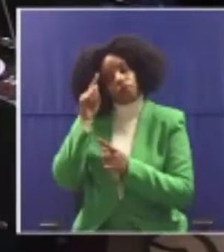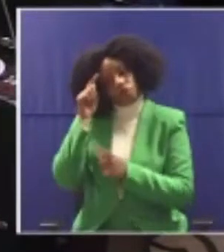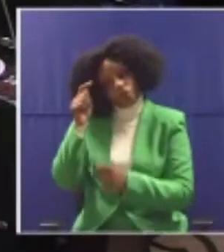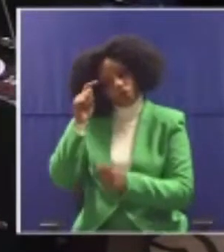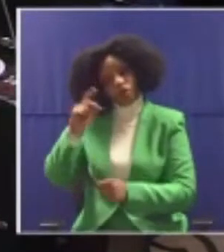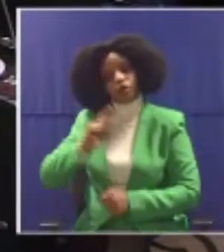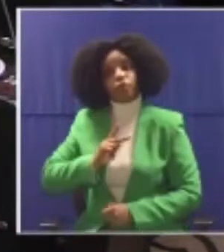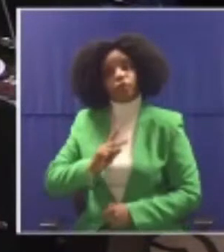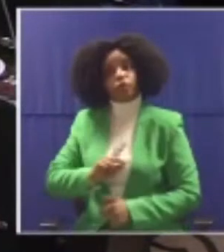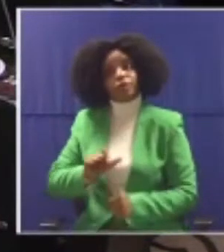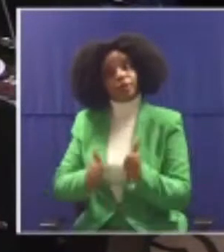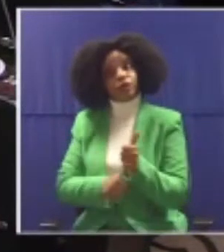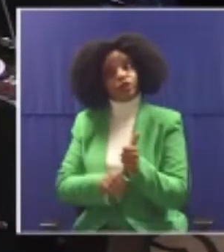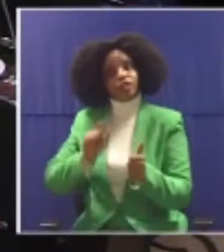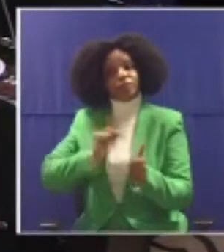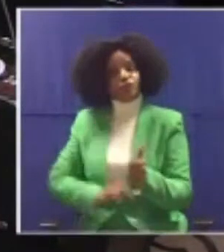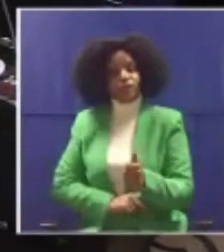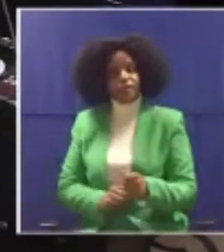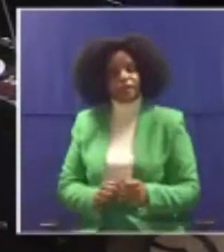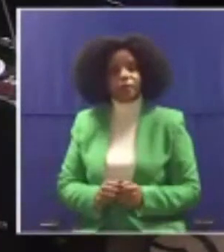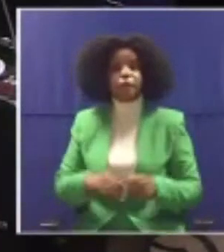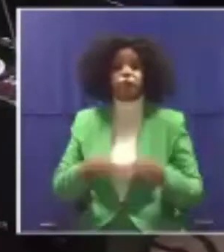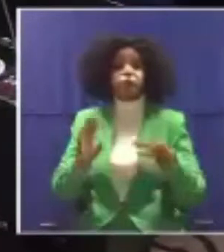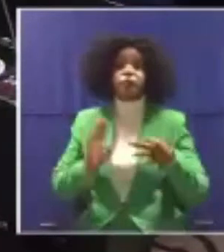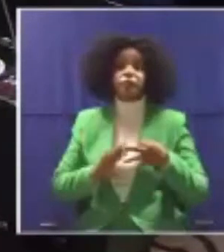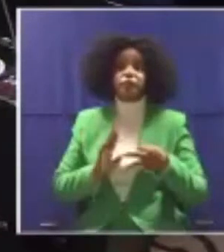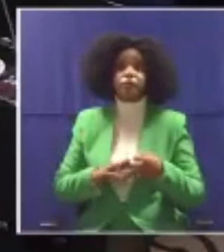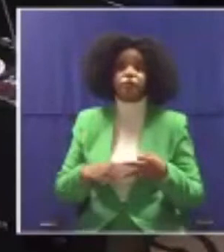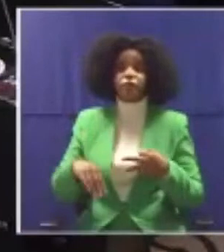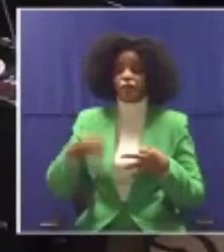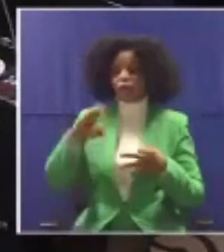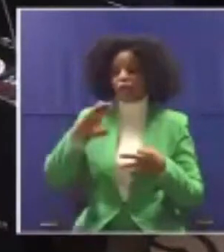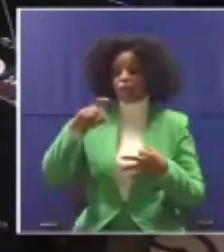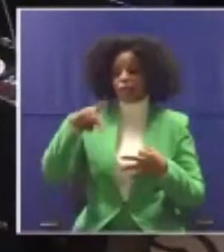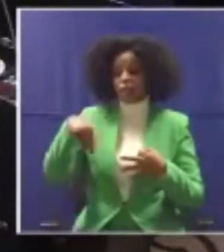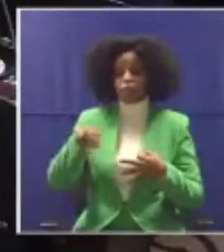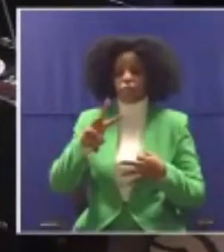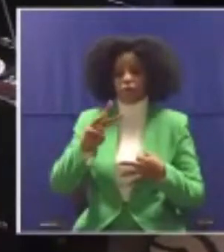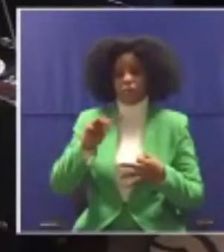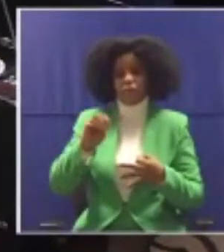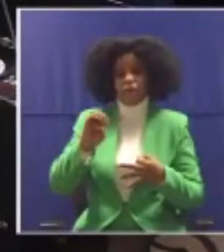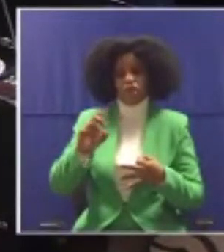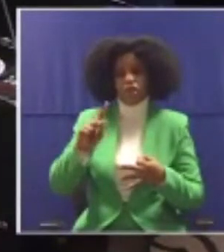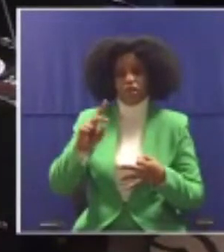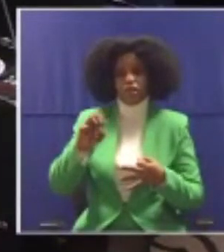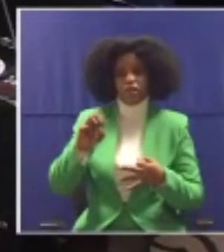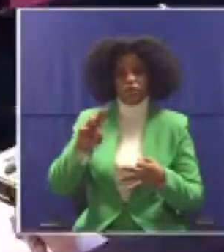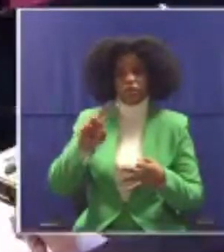question will be asked by the Honorable CP Mulder.